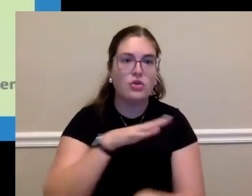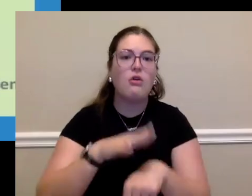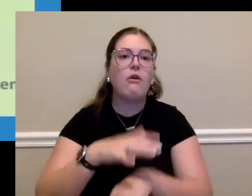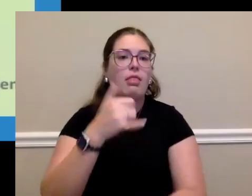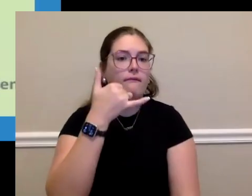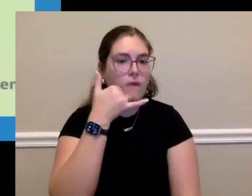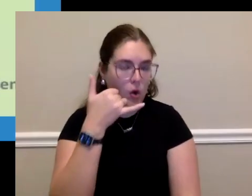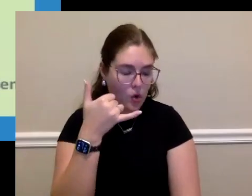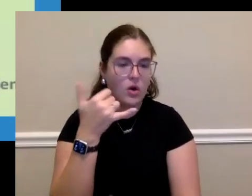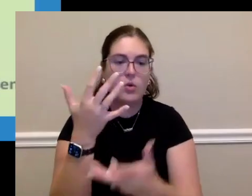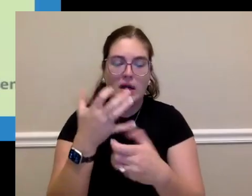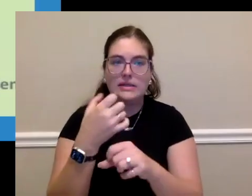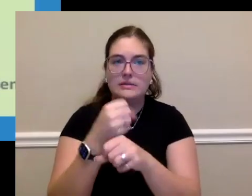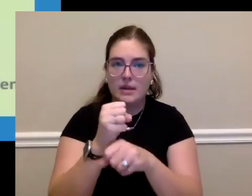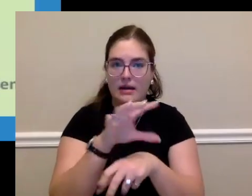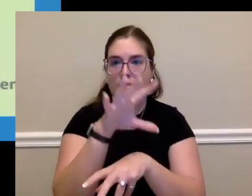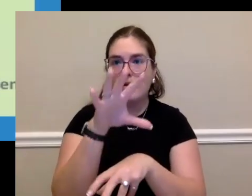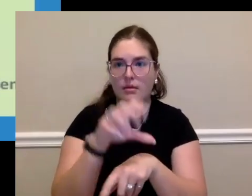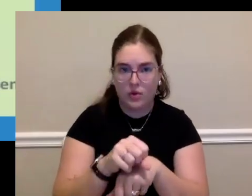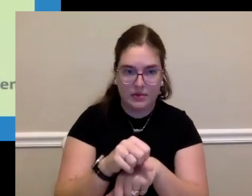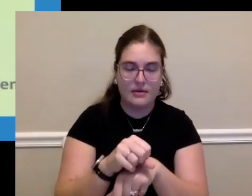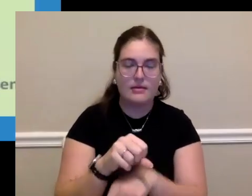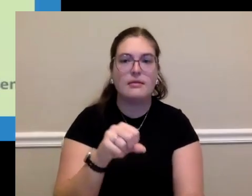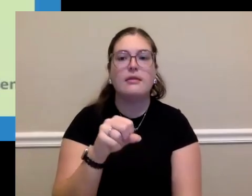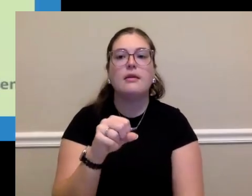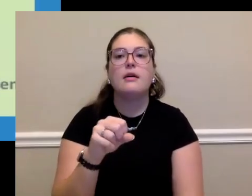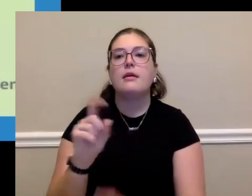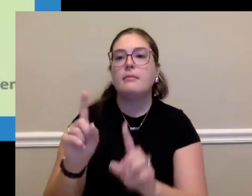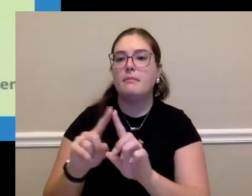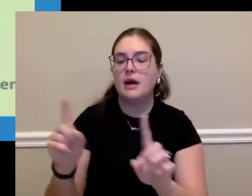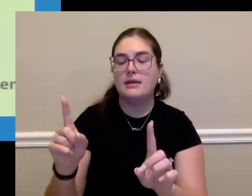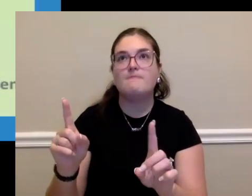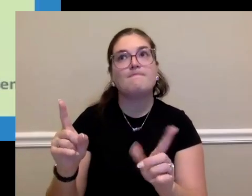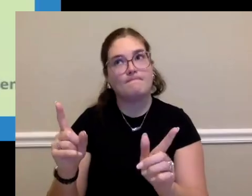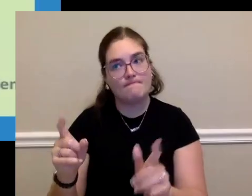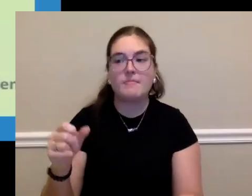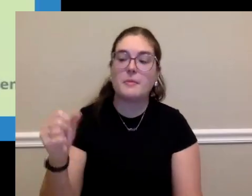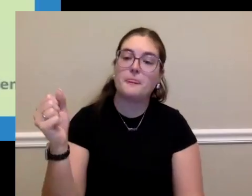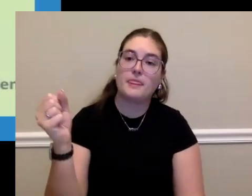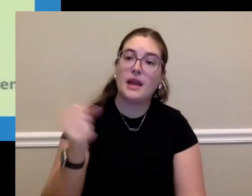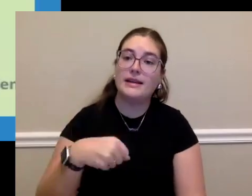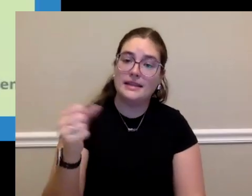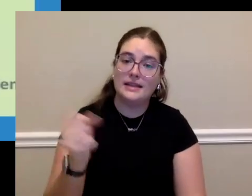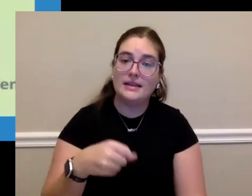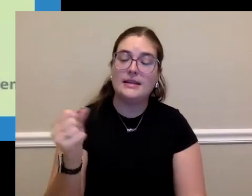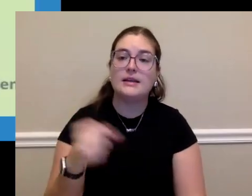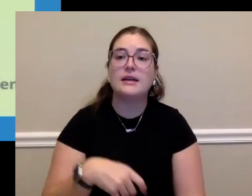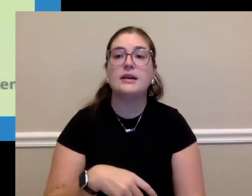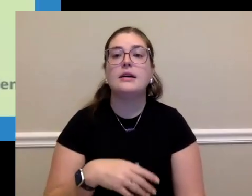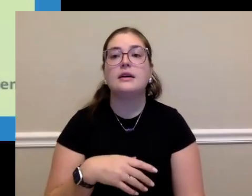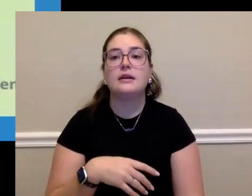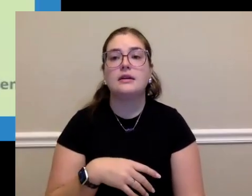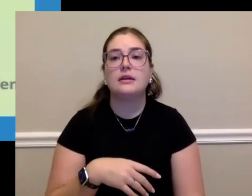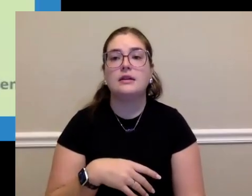phone wants to make an appointment. But yes, you'd have to say el paciente o